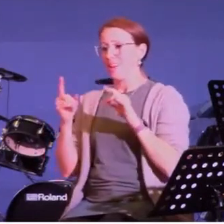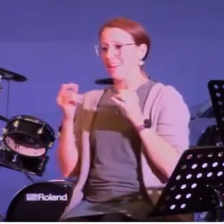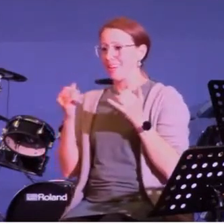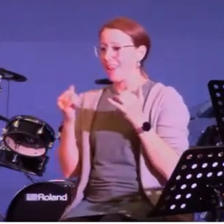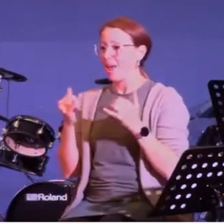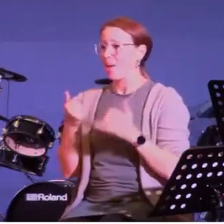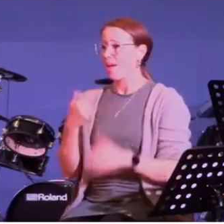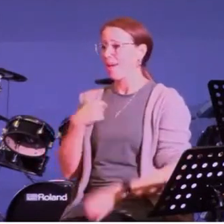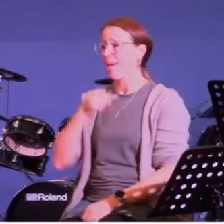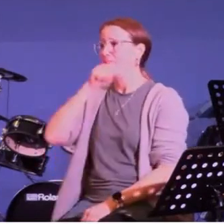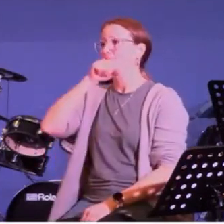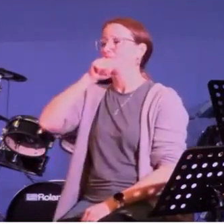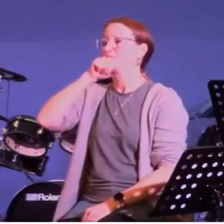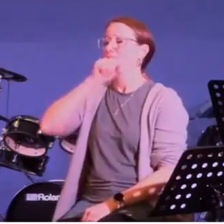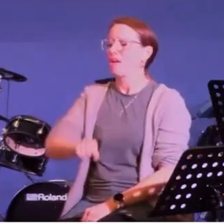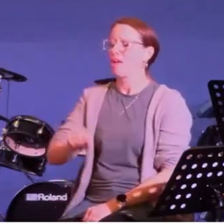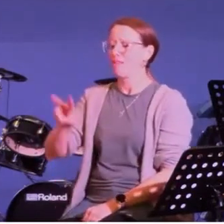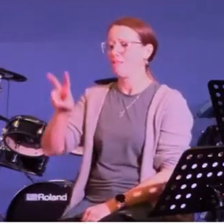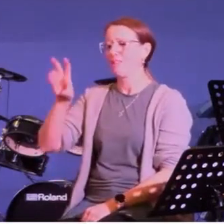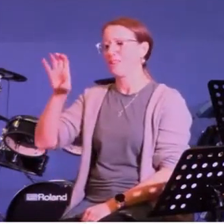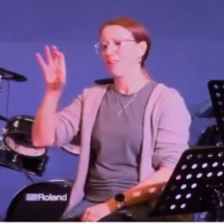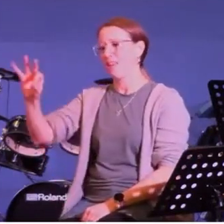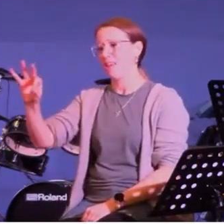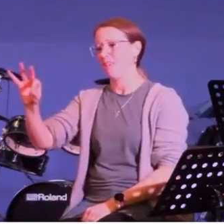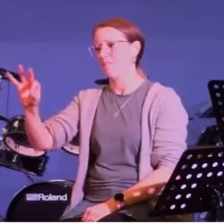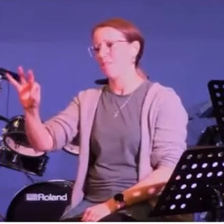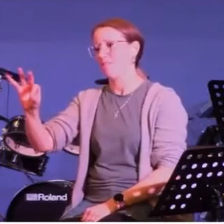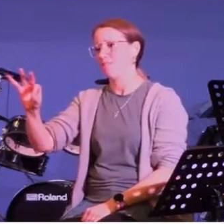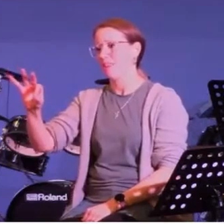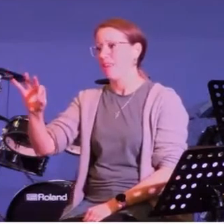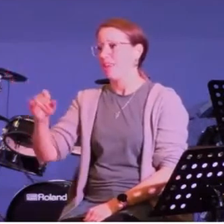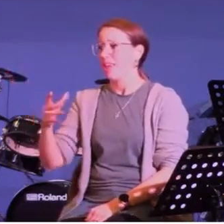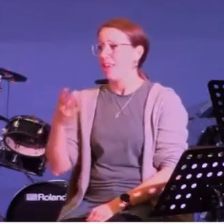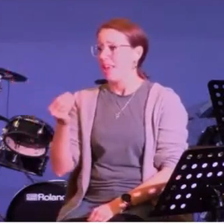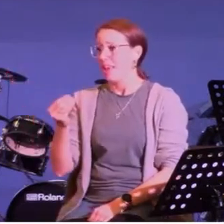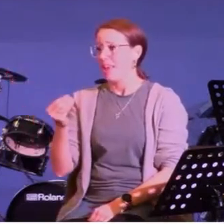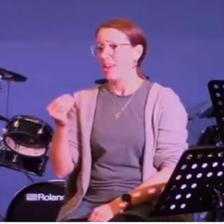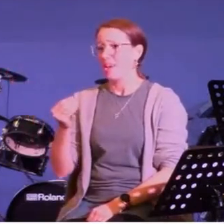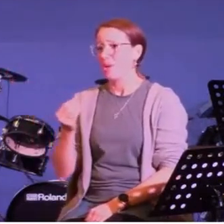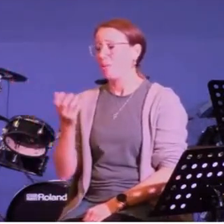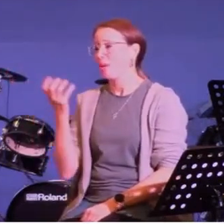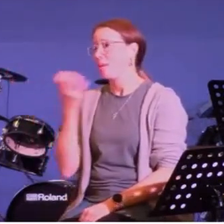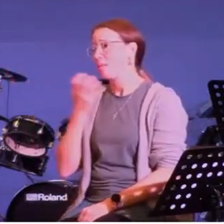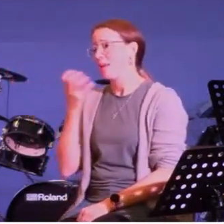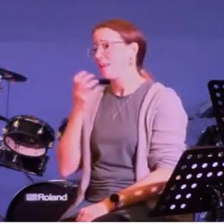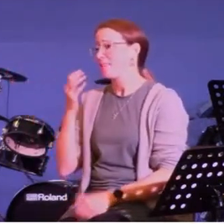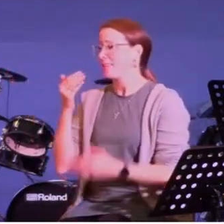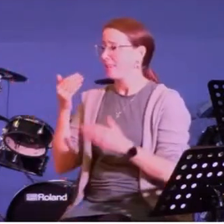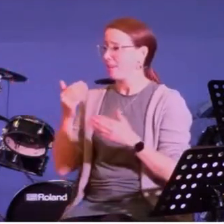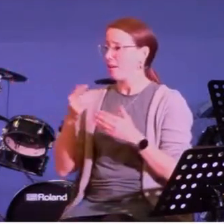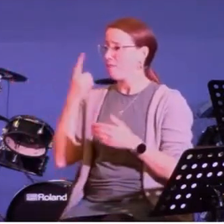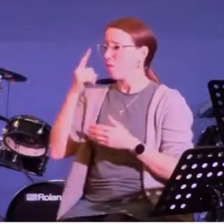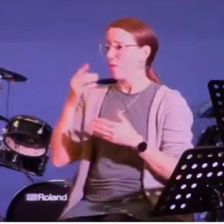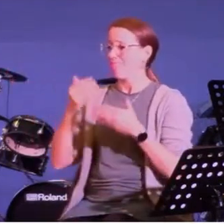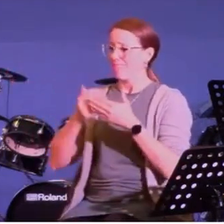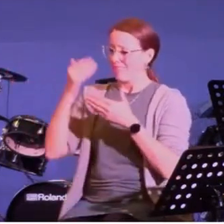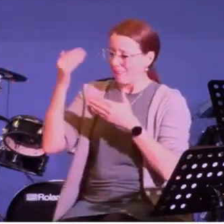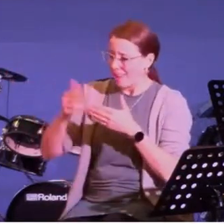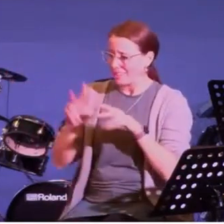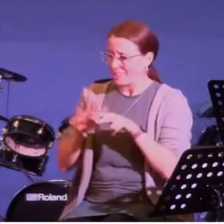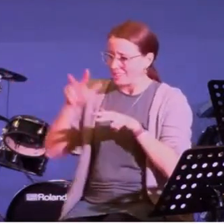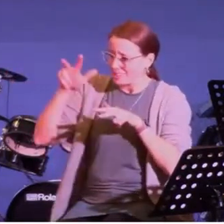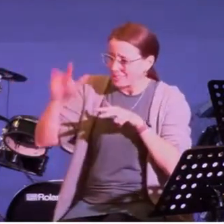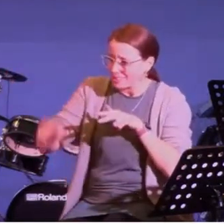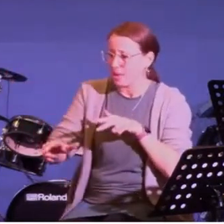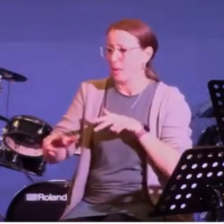I love Valley so much, and it would just be amazing to step into the next era as we have planned this for so, we've dreamt